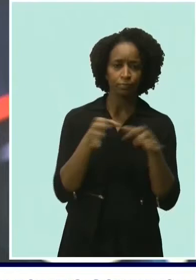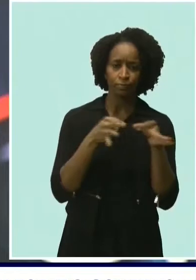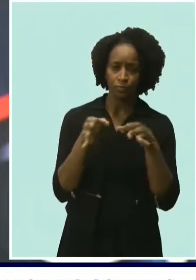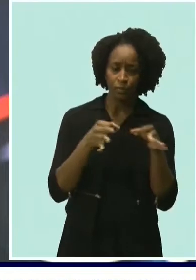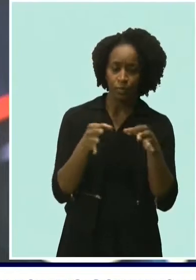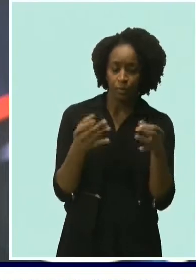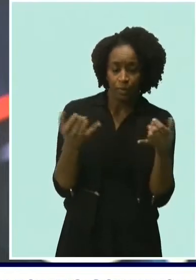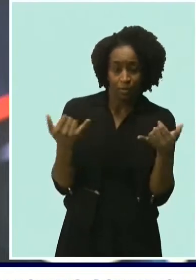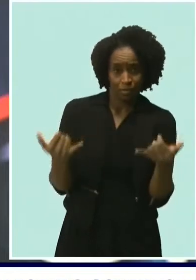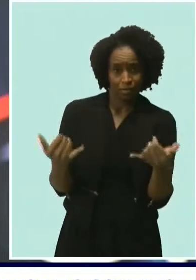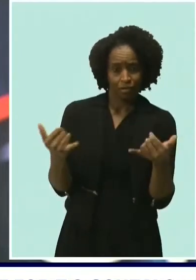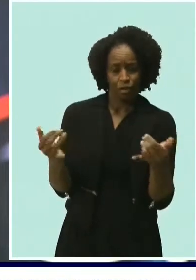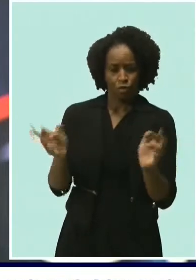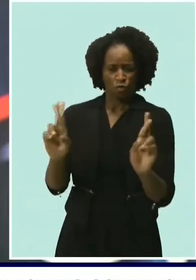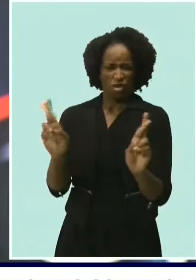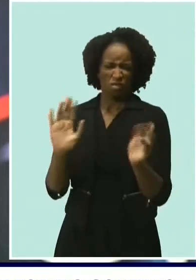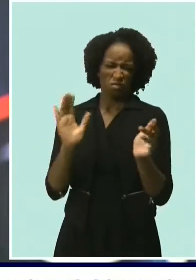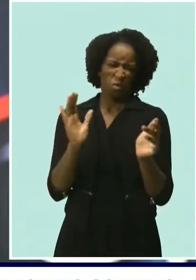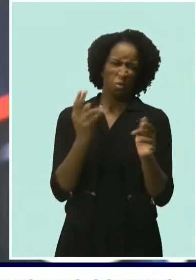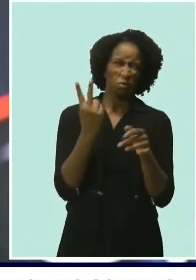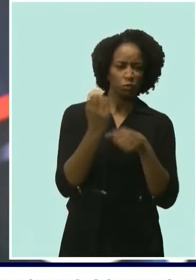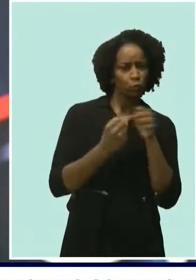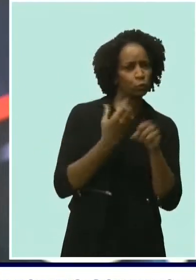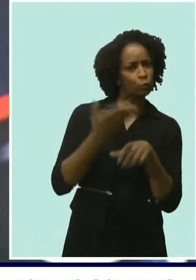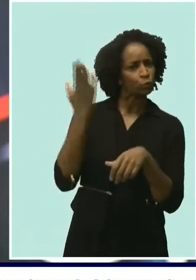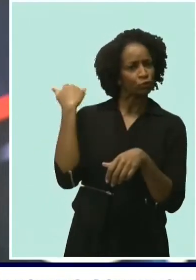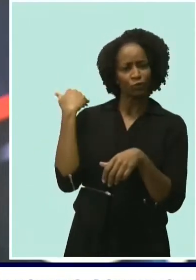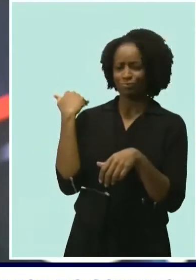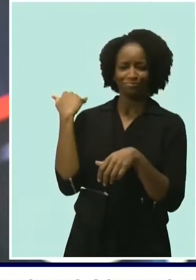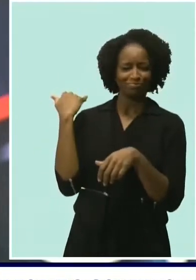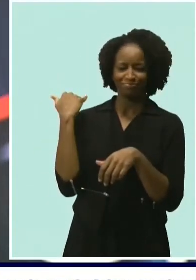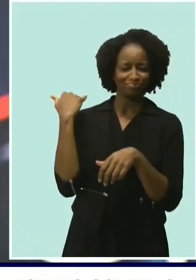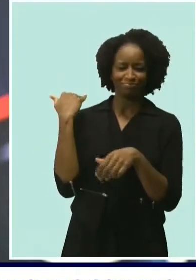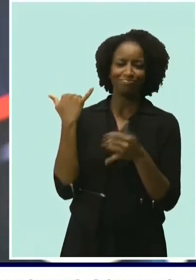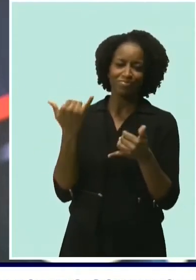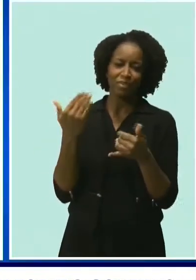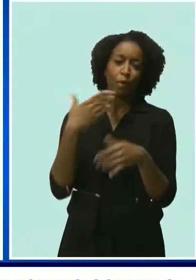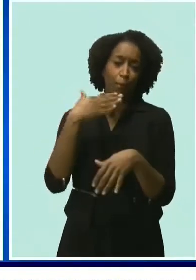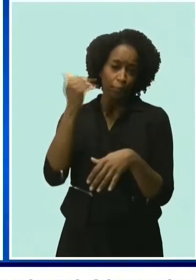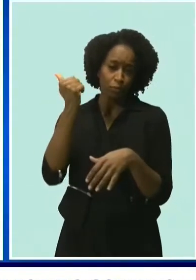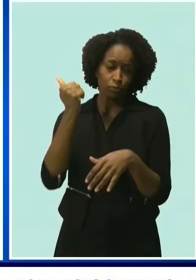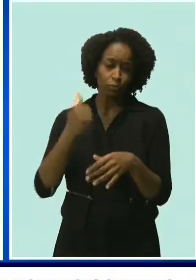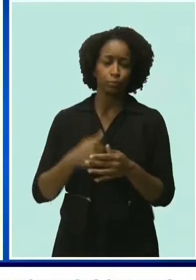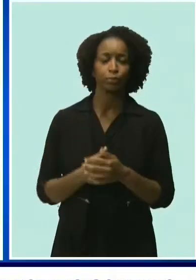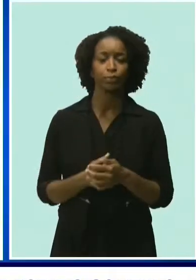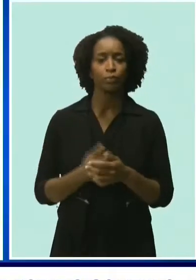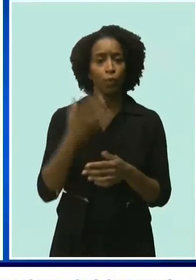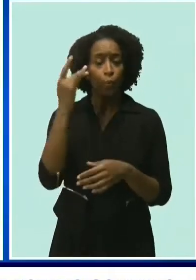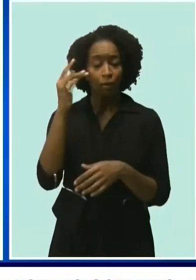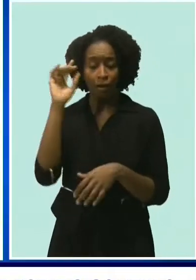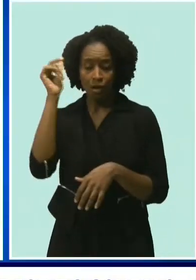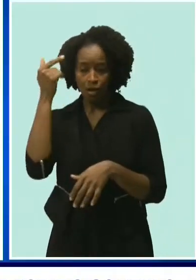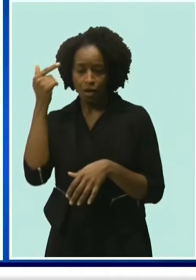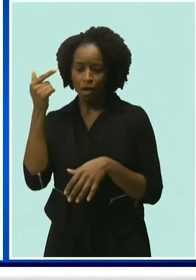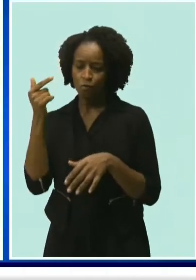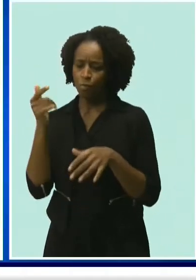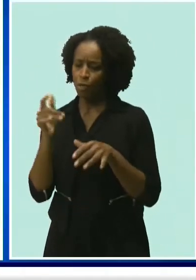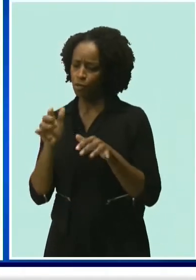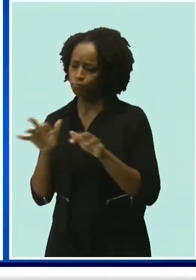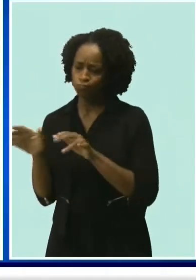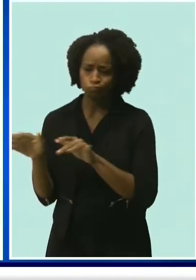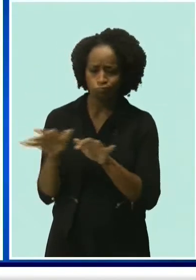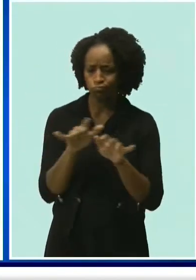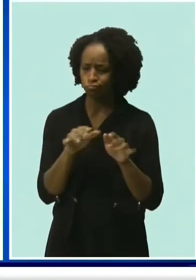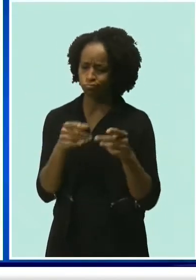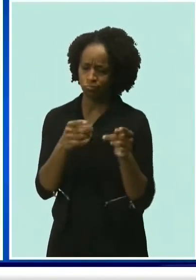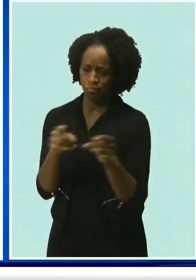thanks to the work done by the current administration in the initial stages. Over the last 2 years, over $10 million has been